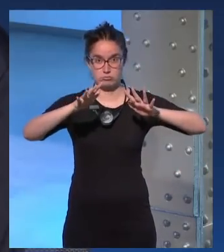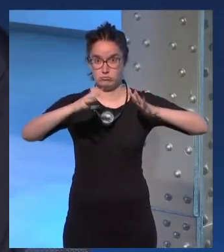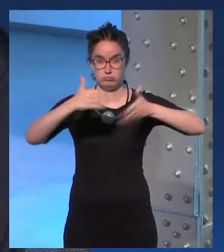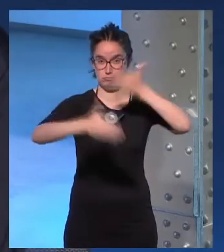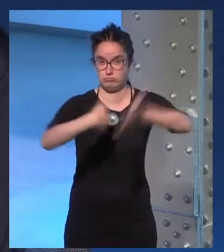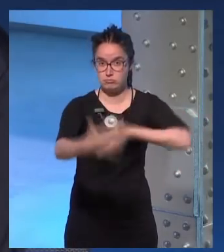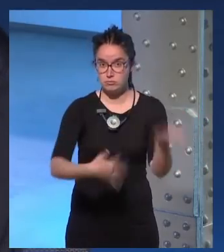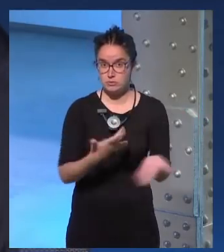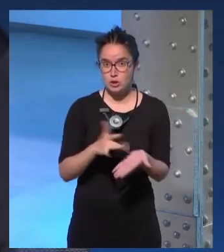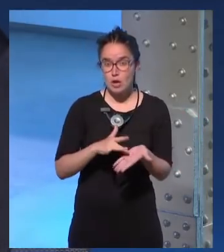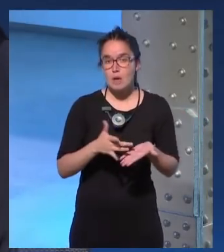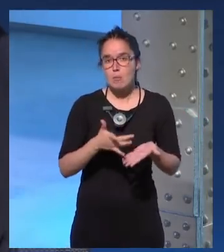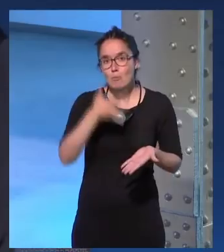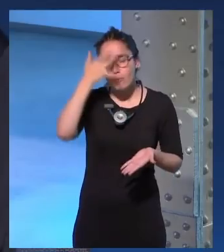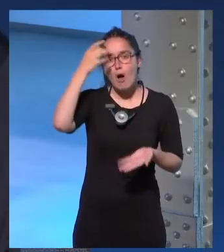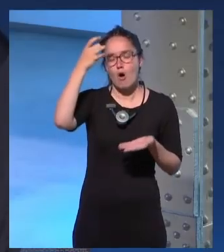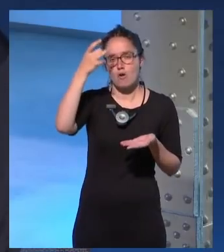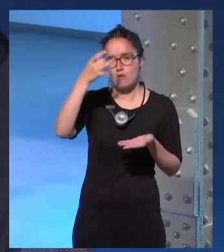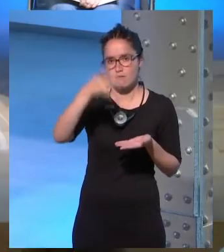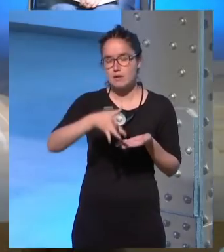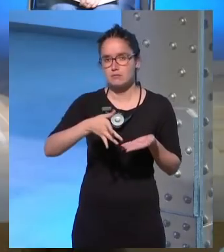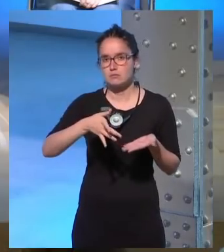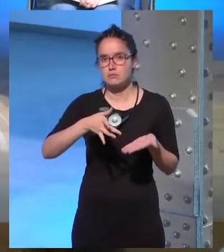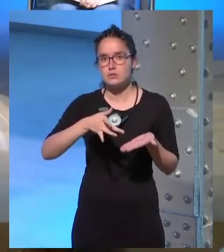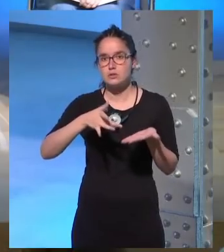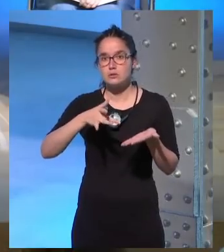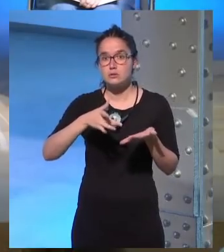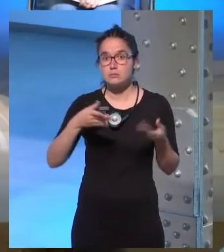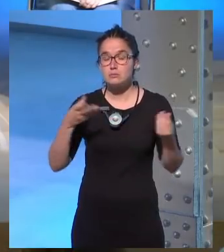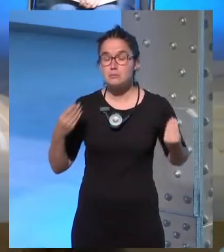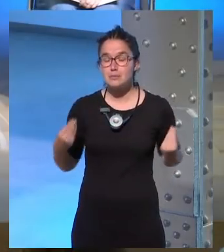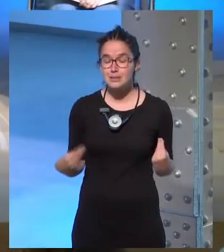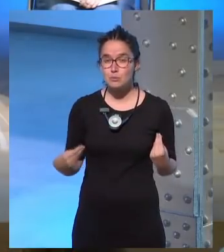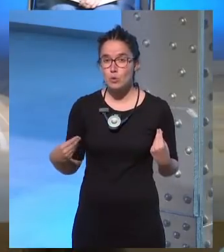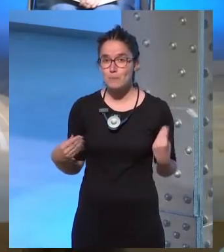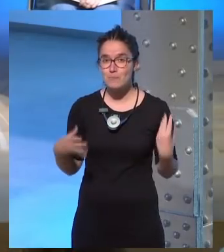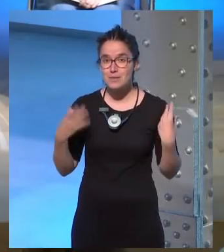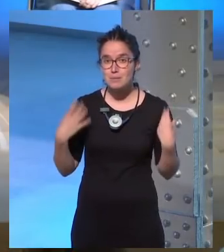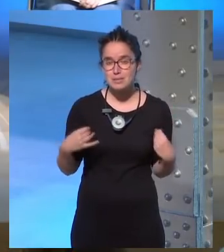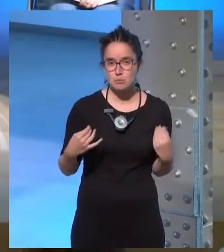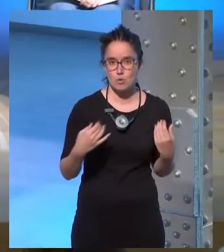character within an ongoing revolution. Finally,